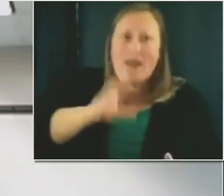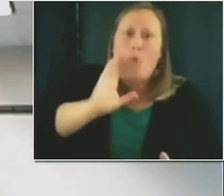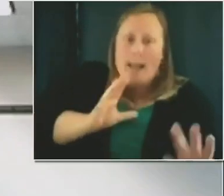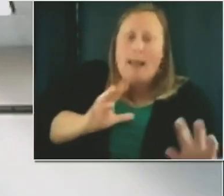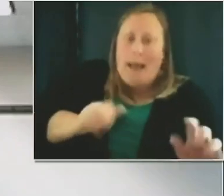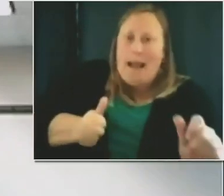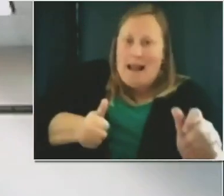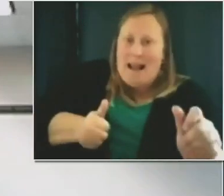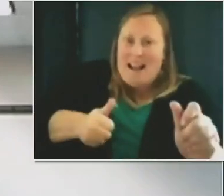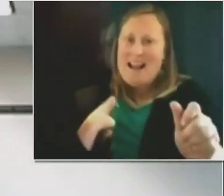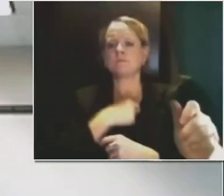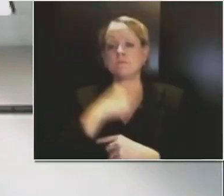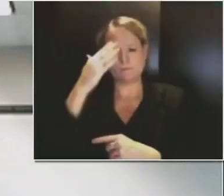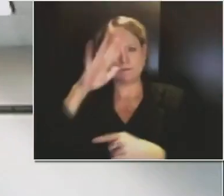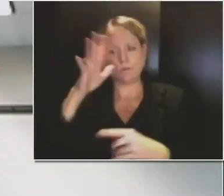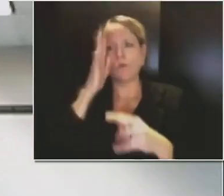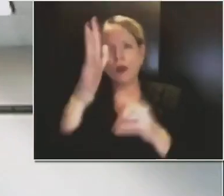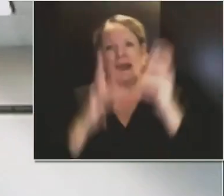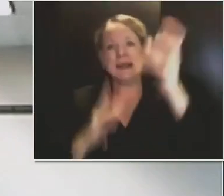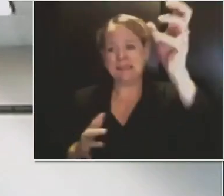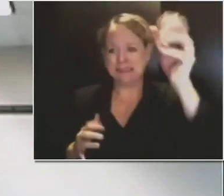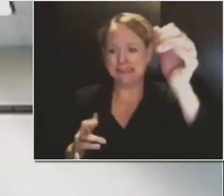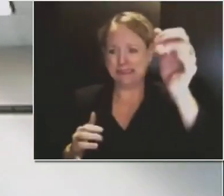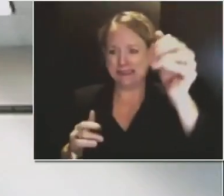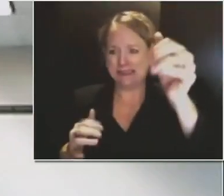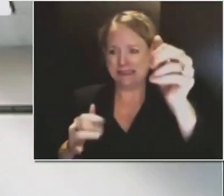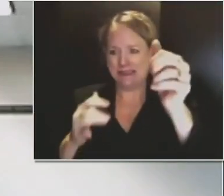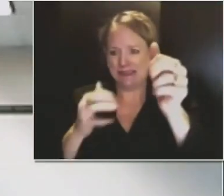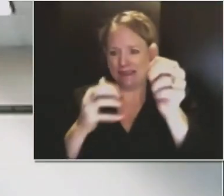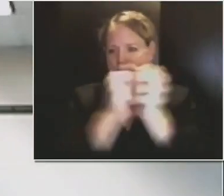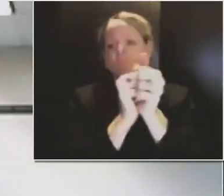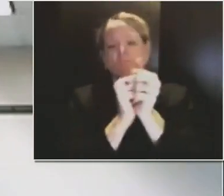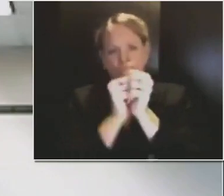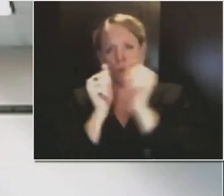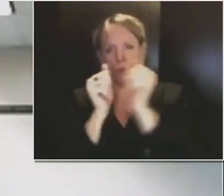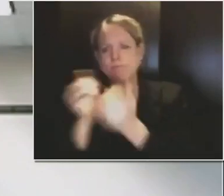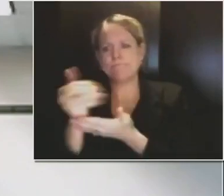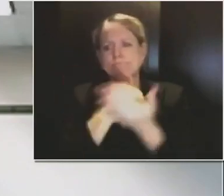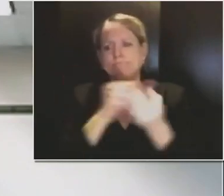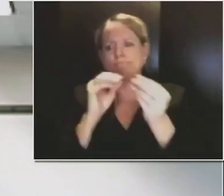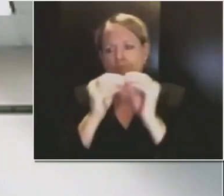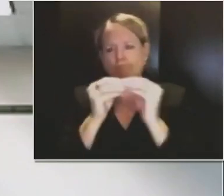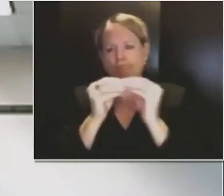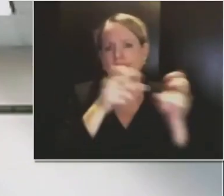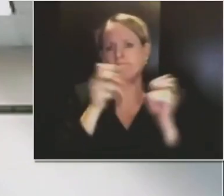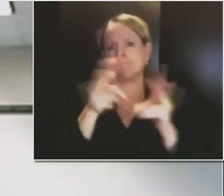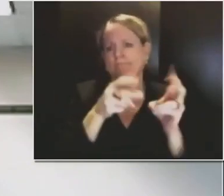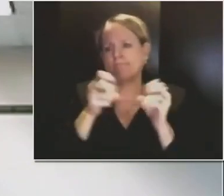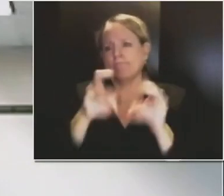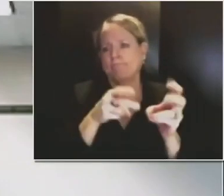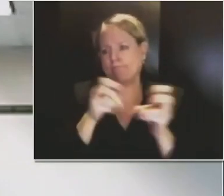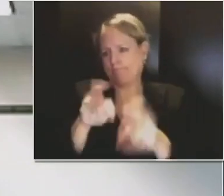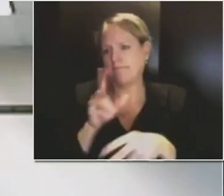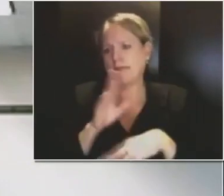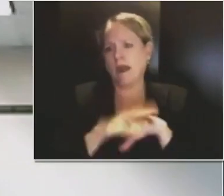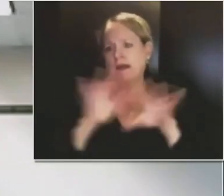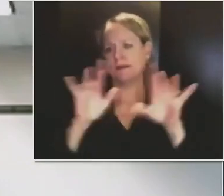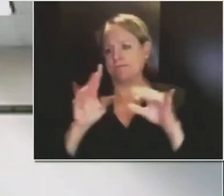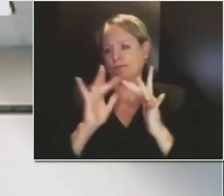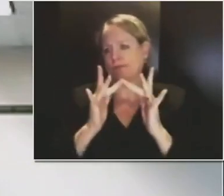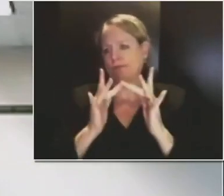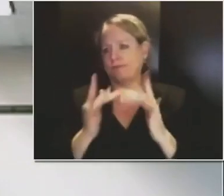most important in terms of taking action to do contact tracing and to make sure people were following up